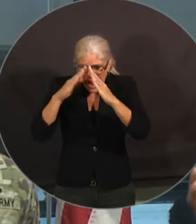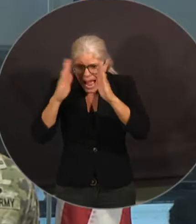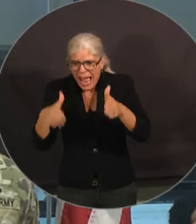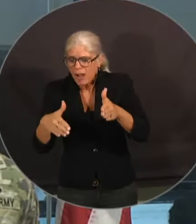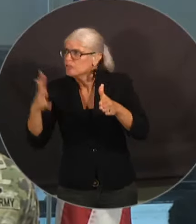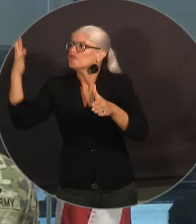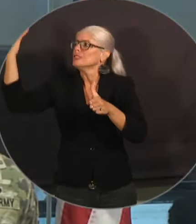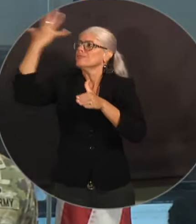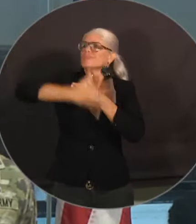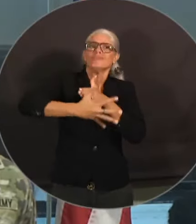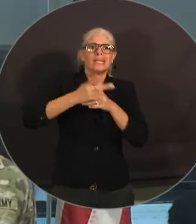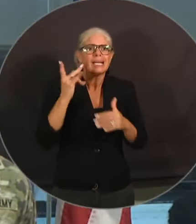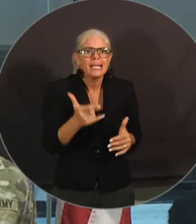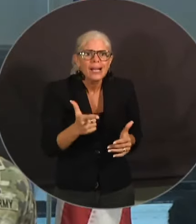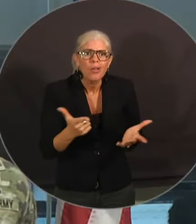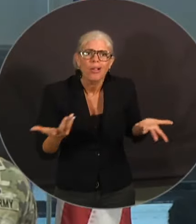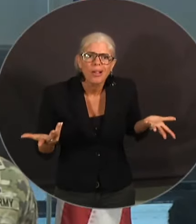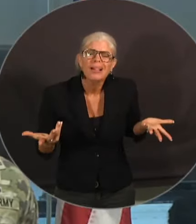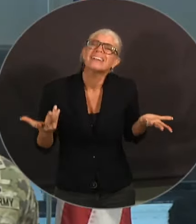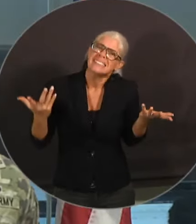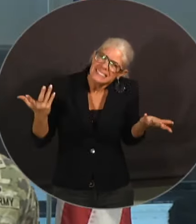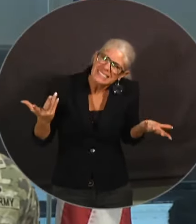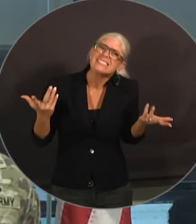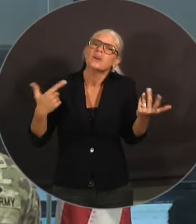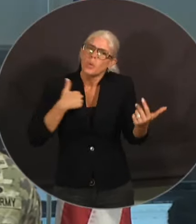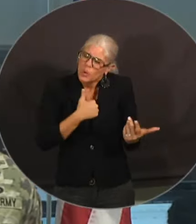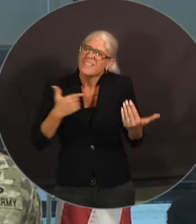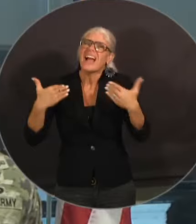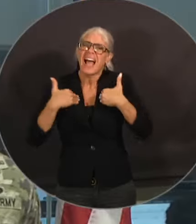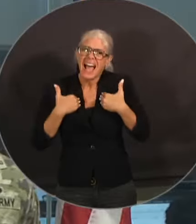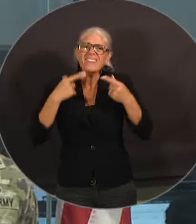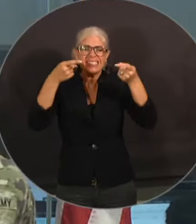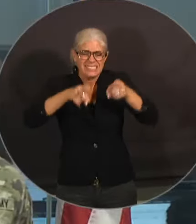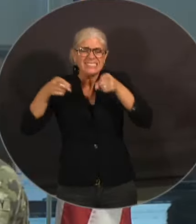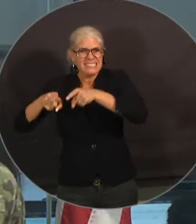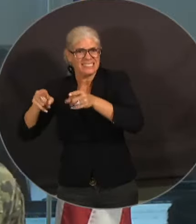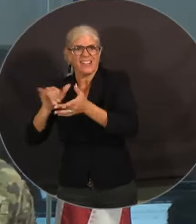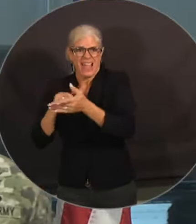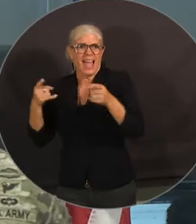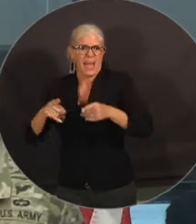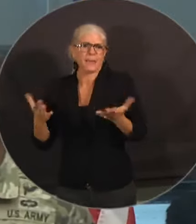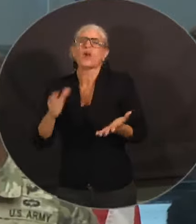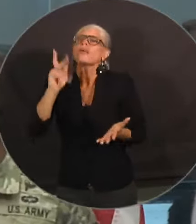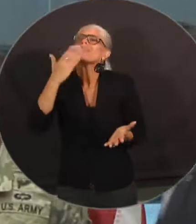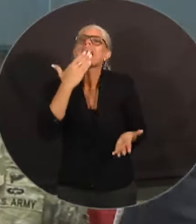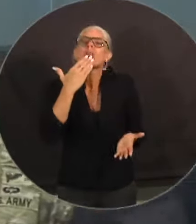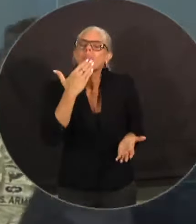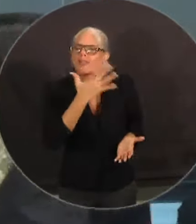about an area that has as much tree cover as Tallahassee. Okay, thanks so much.